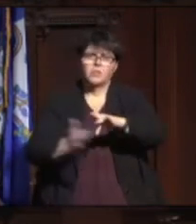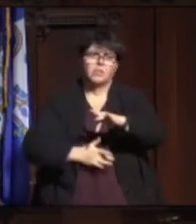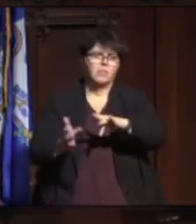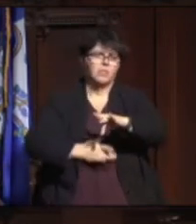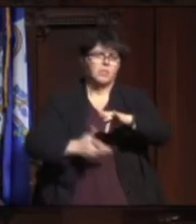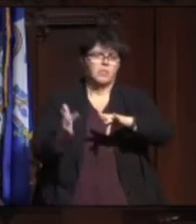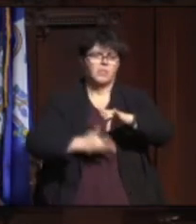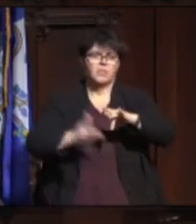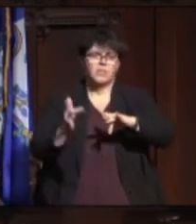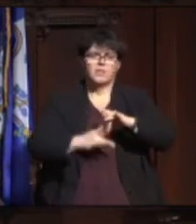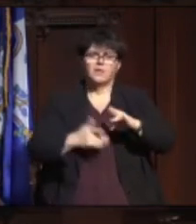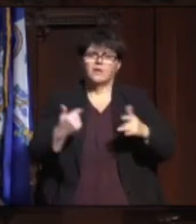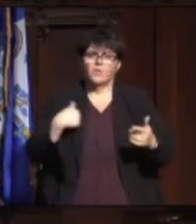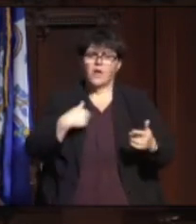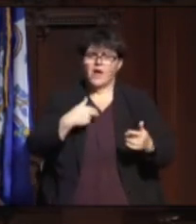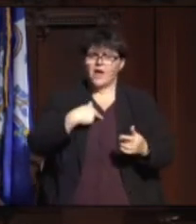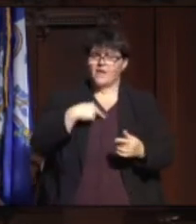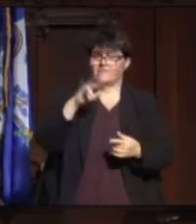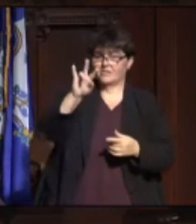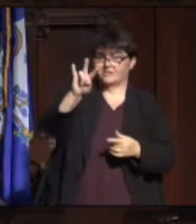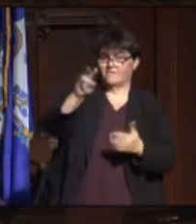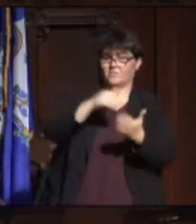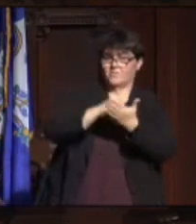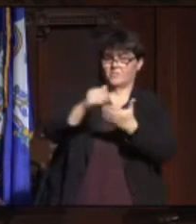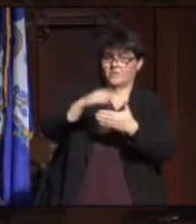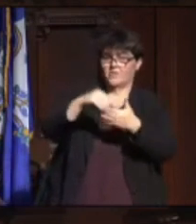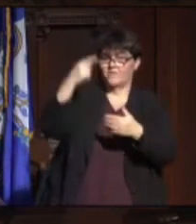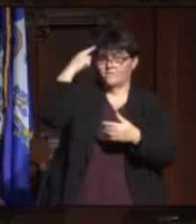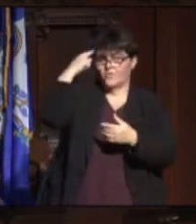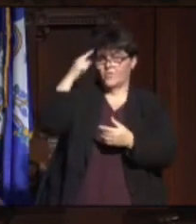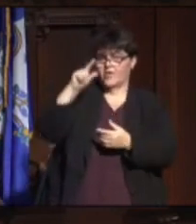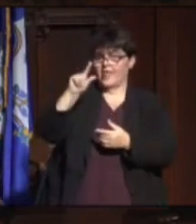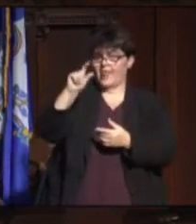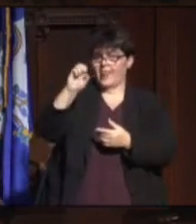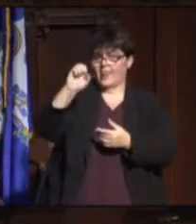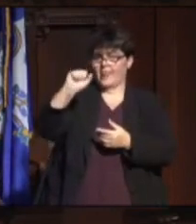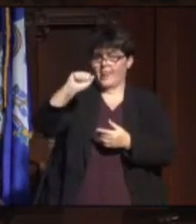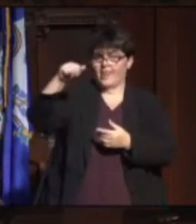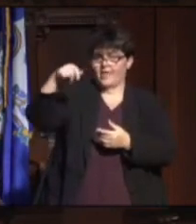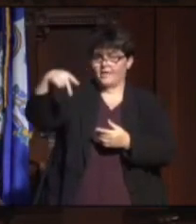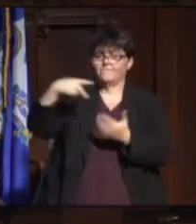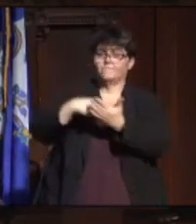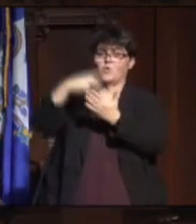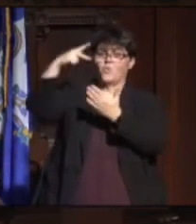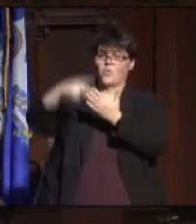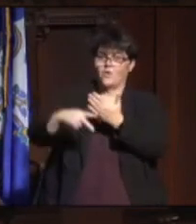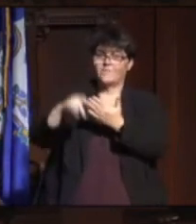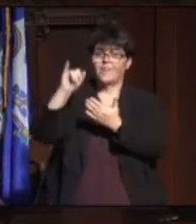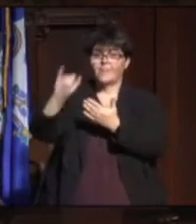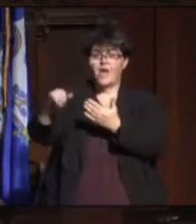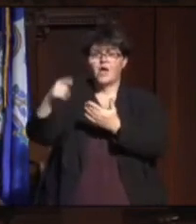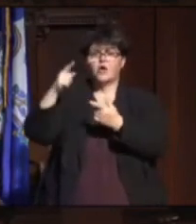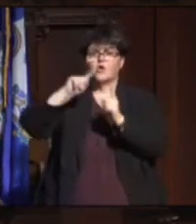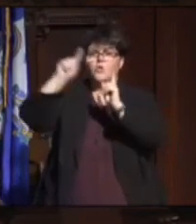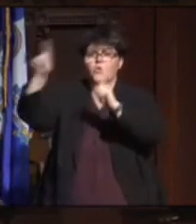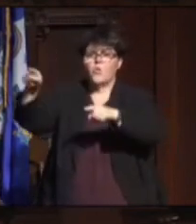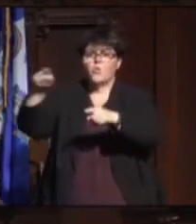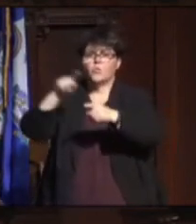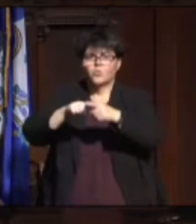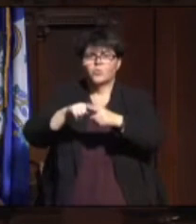program, where counselors are knocking on doors trying to get our kids back to the classroom, back to the classroom.